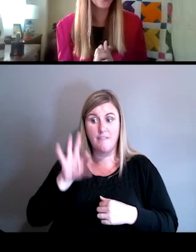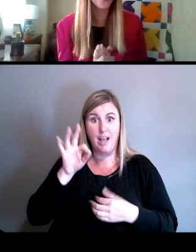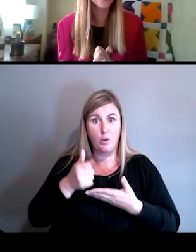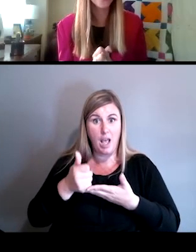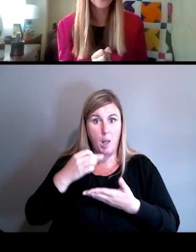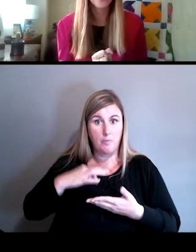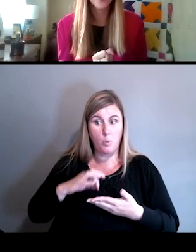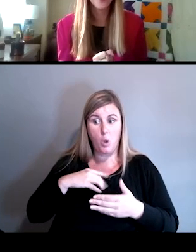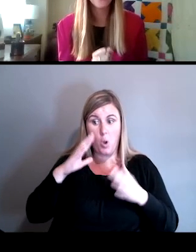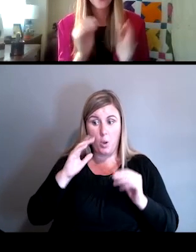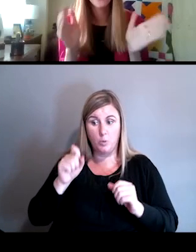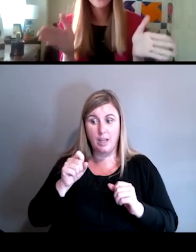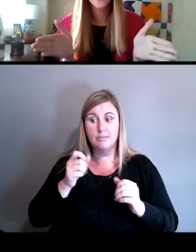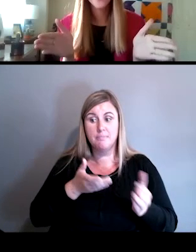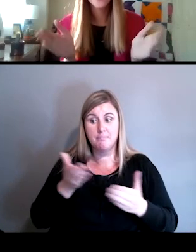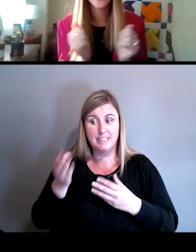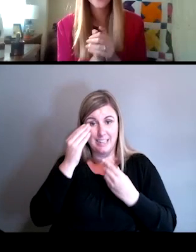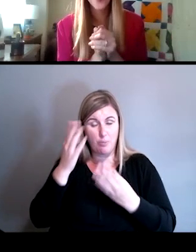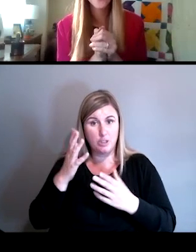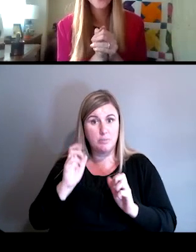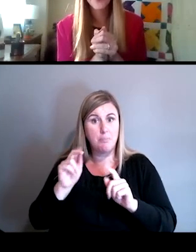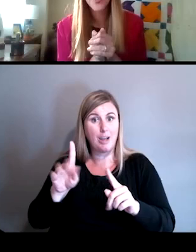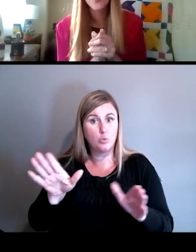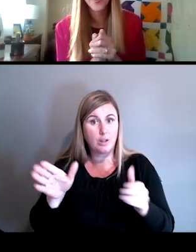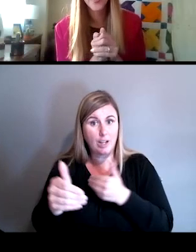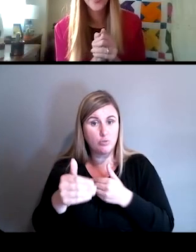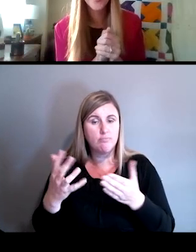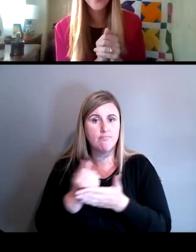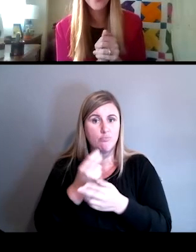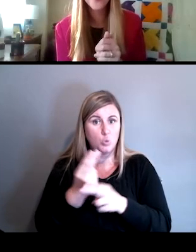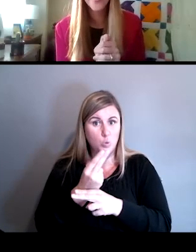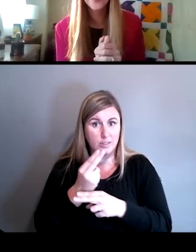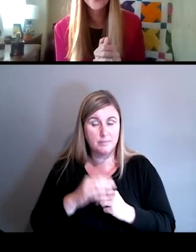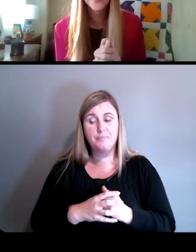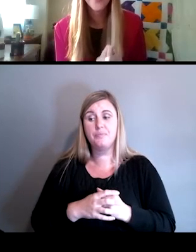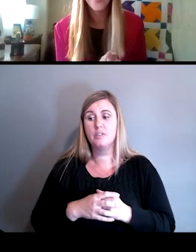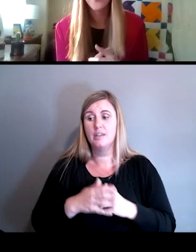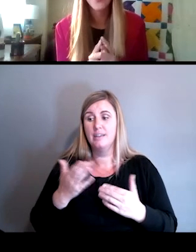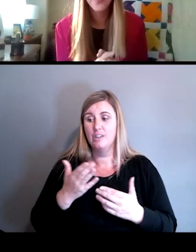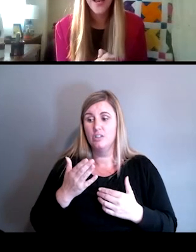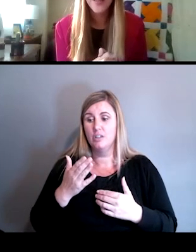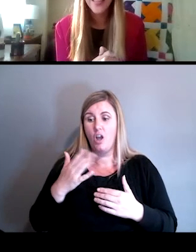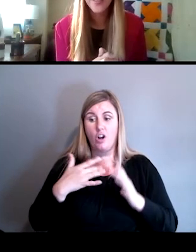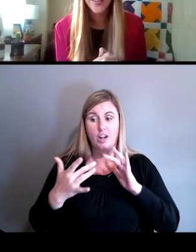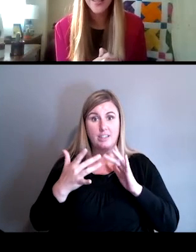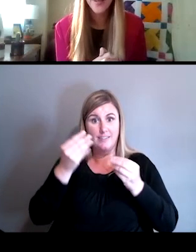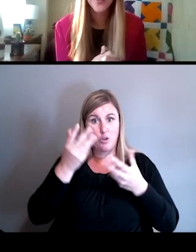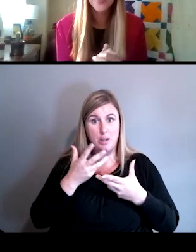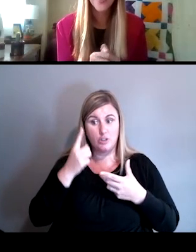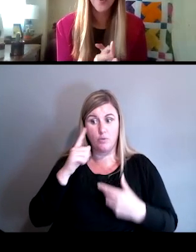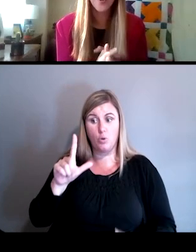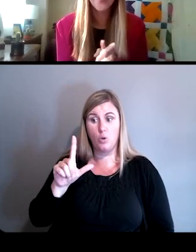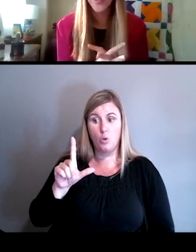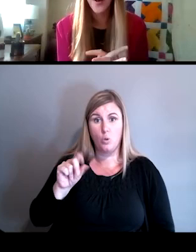and utilize it. Here is the contact information for Lori and myself, and we'd be happy to answer any